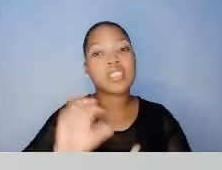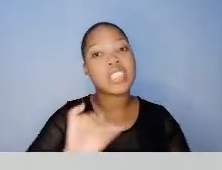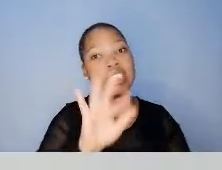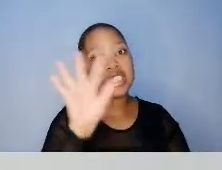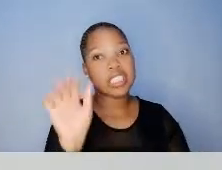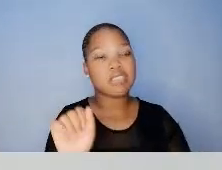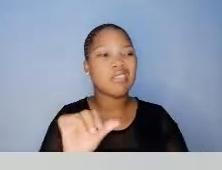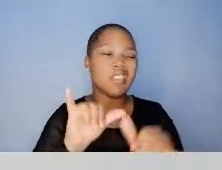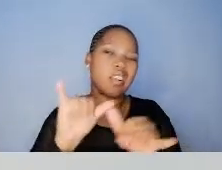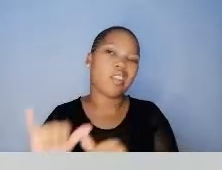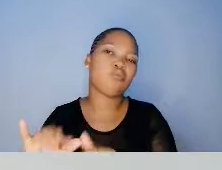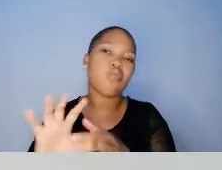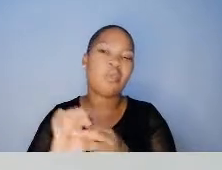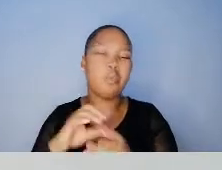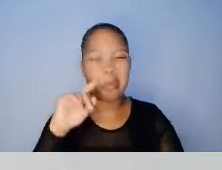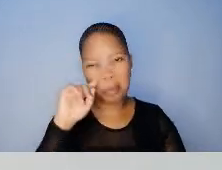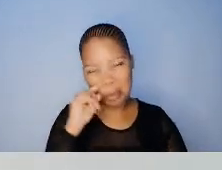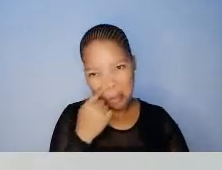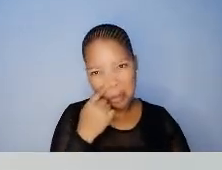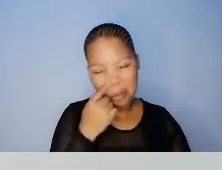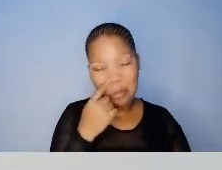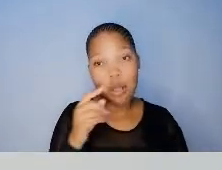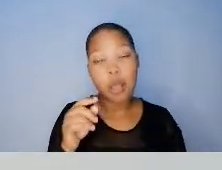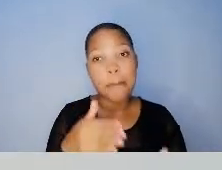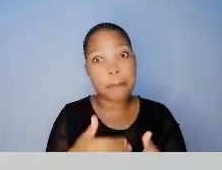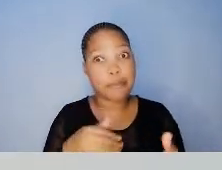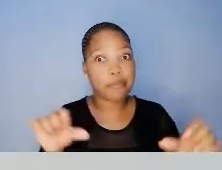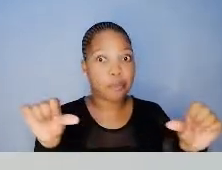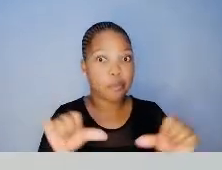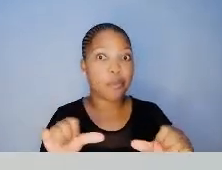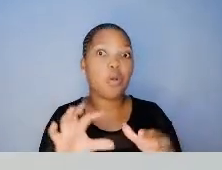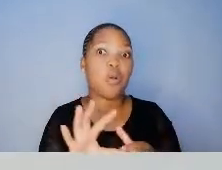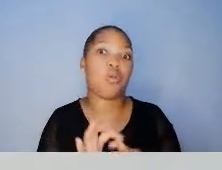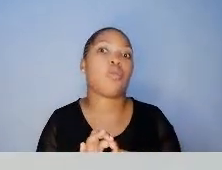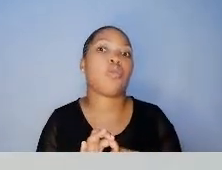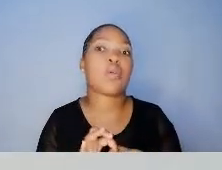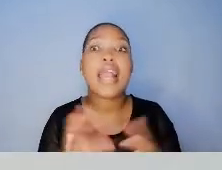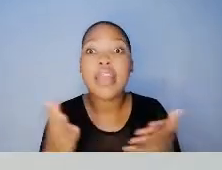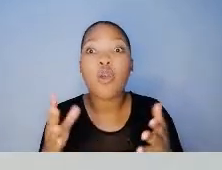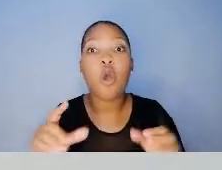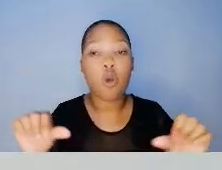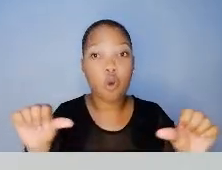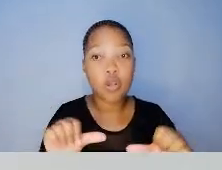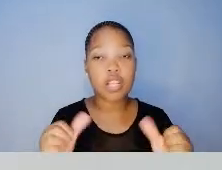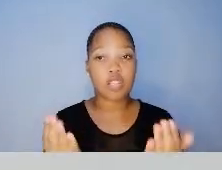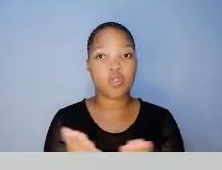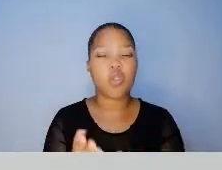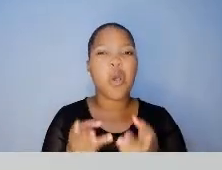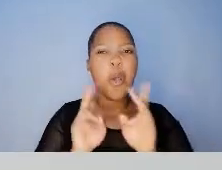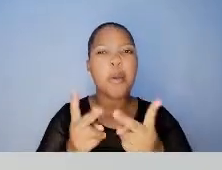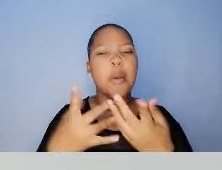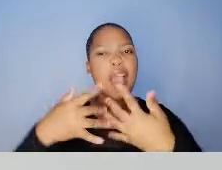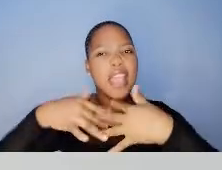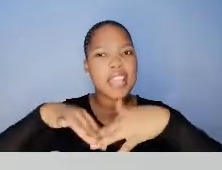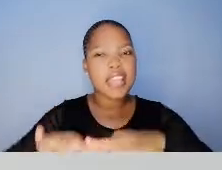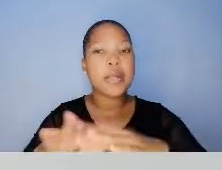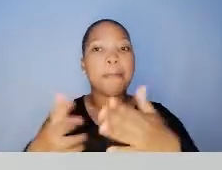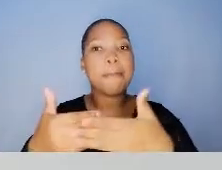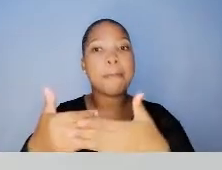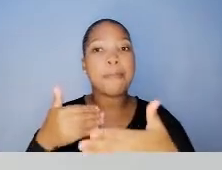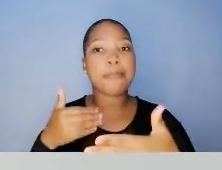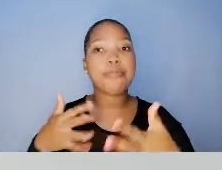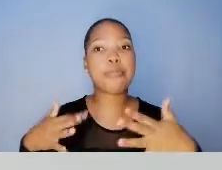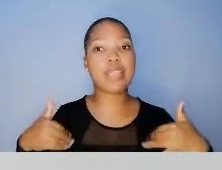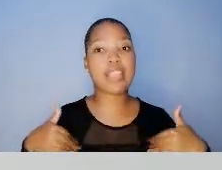home bored. Now get back to school. So the people who we enrolled with, that is